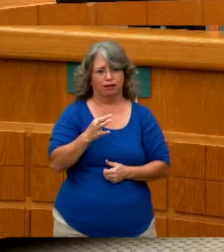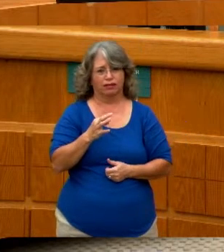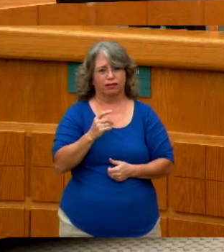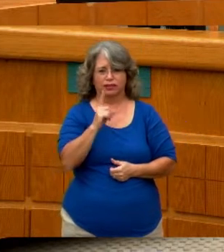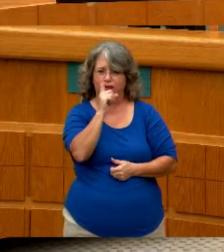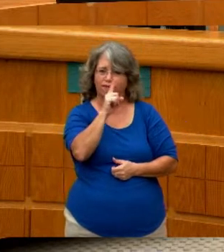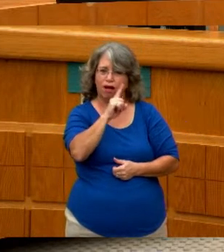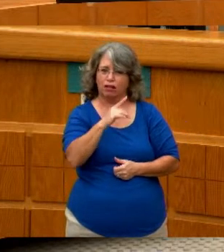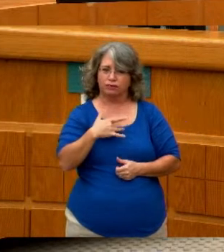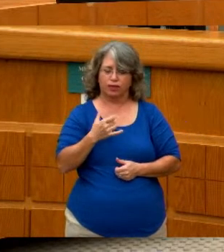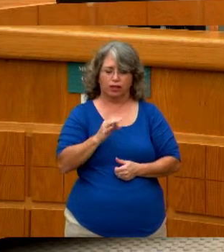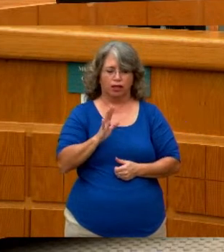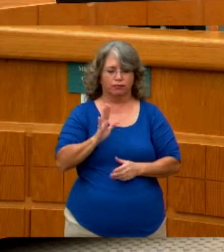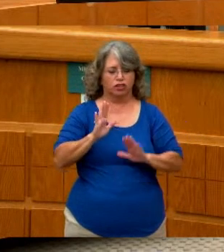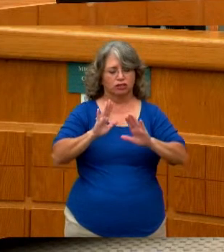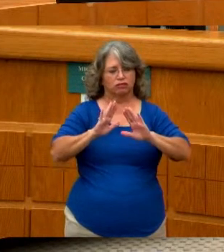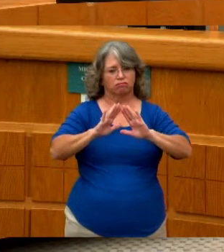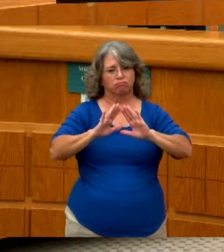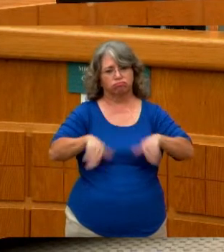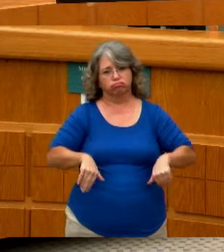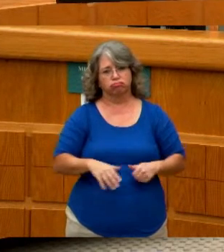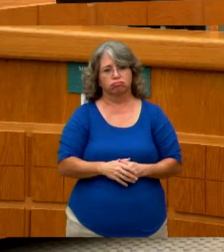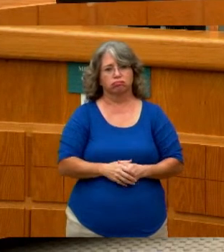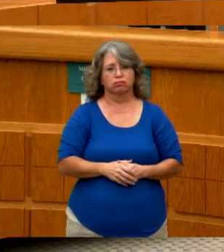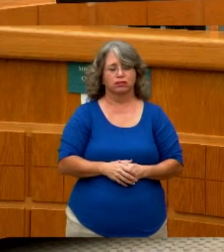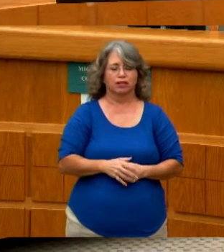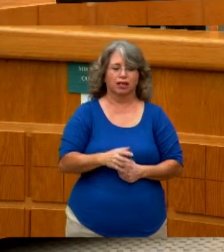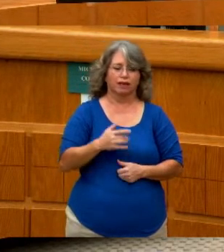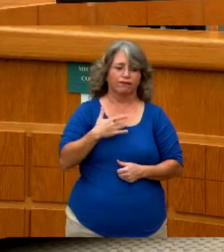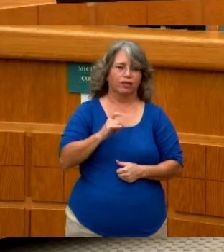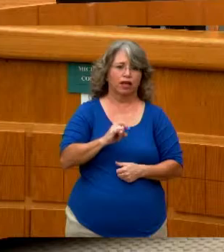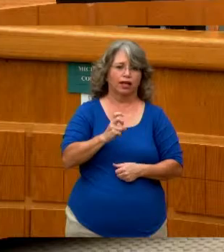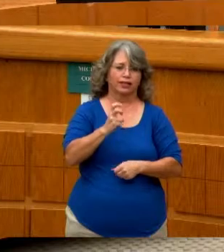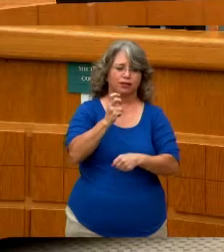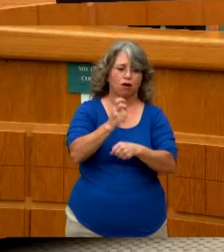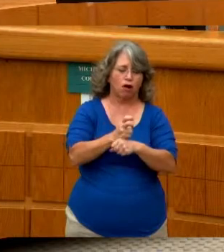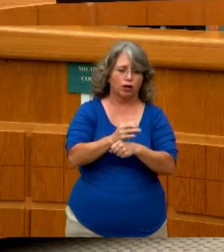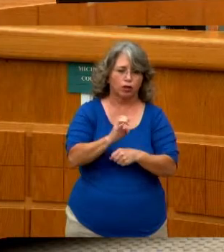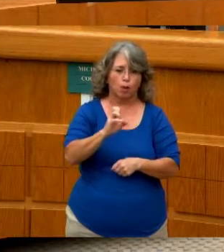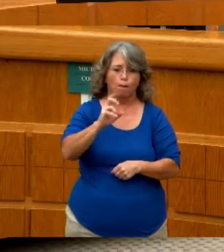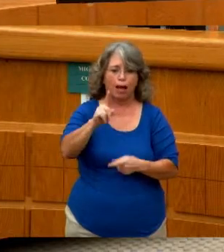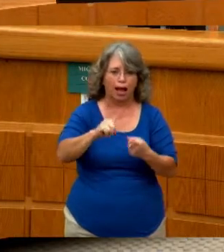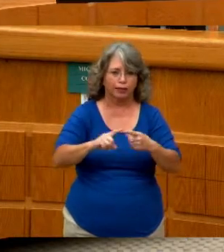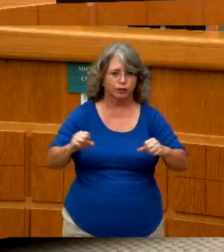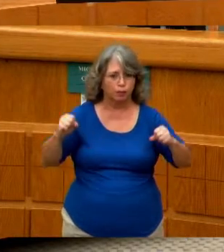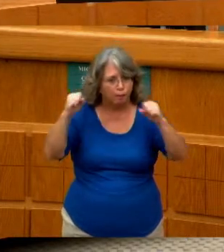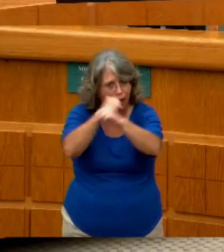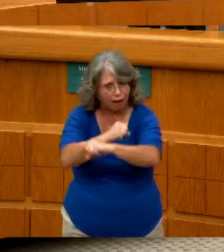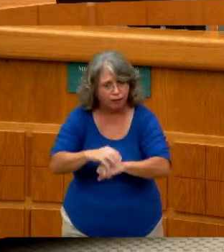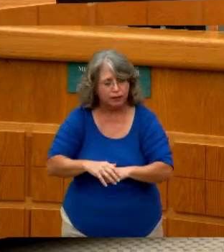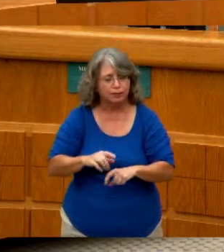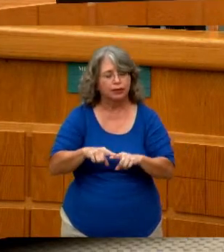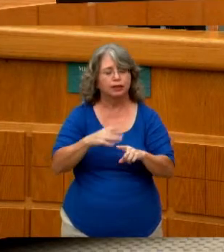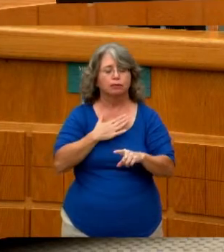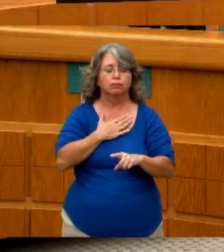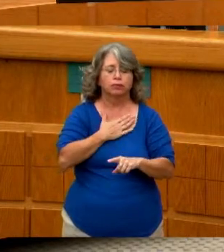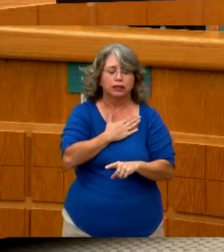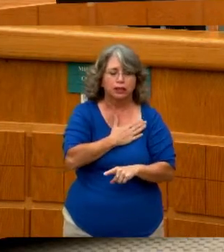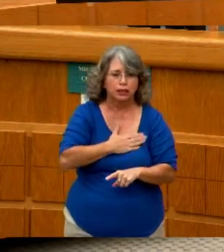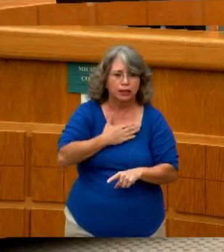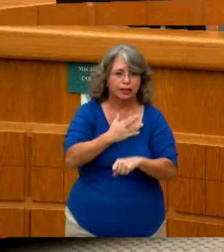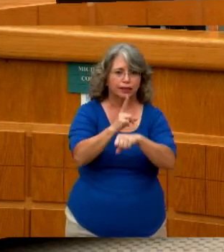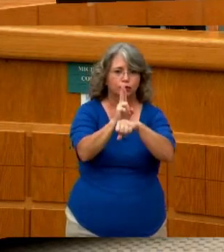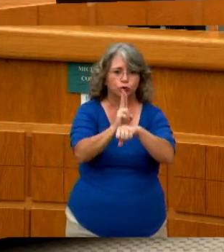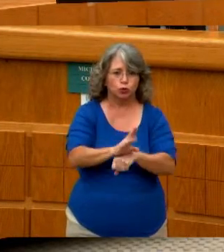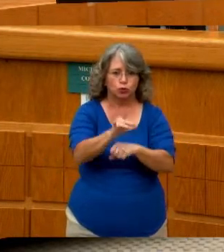So, this false sense of complacency that we did, it's harder to get back to. It's harder to go run back into the battle.